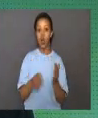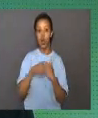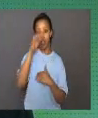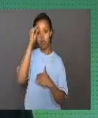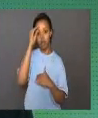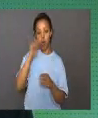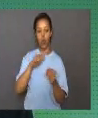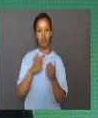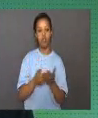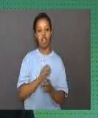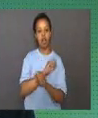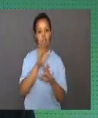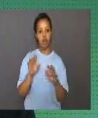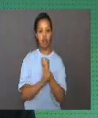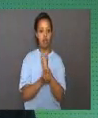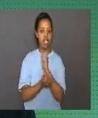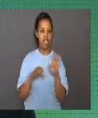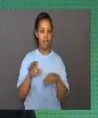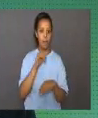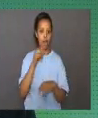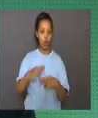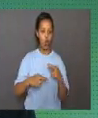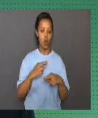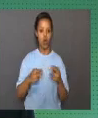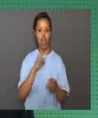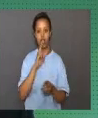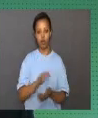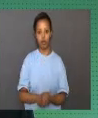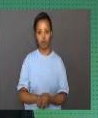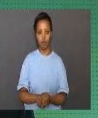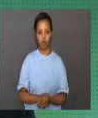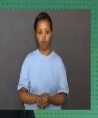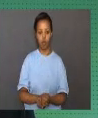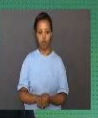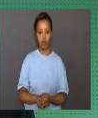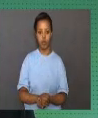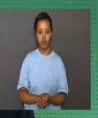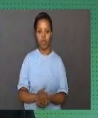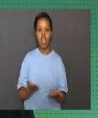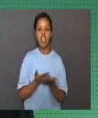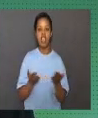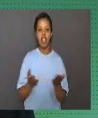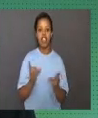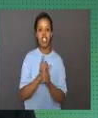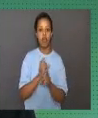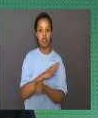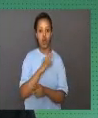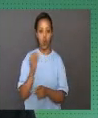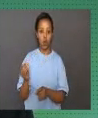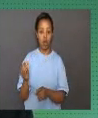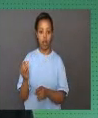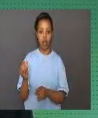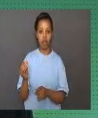about light-independent reactions. We learned where they occur in the